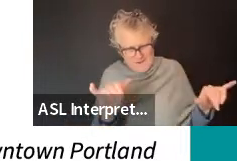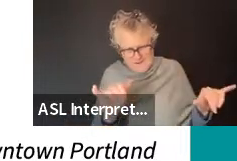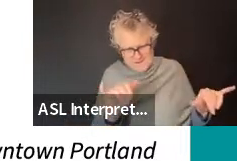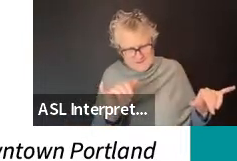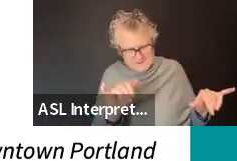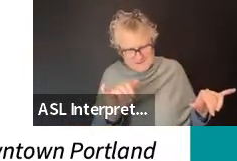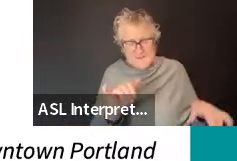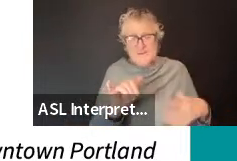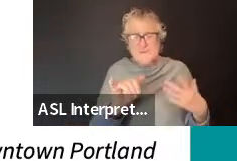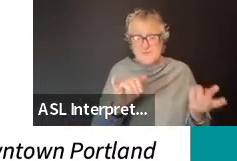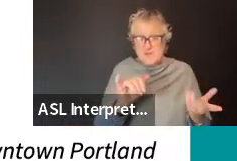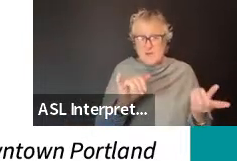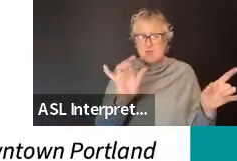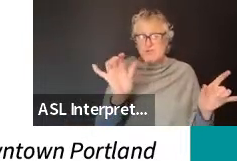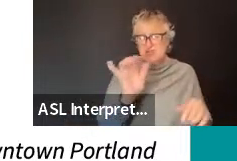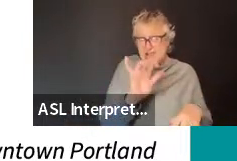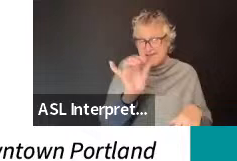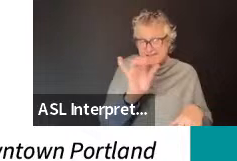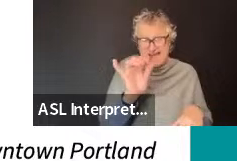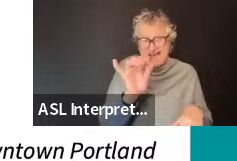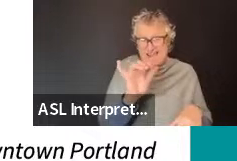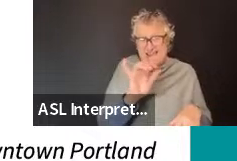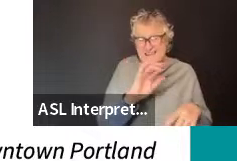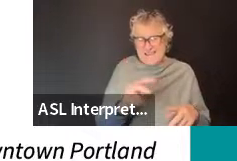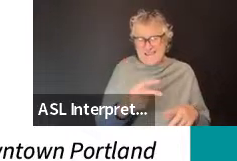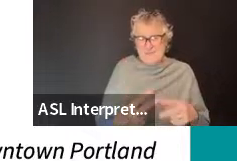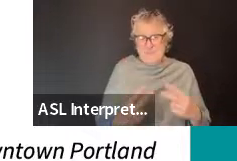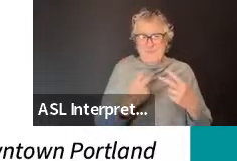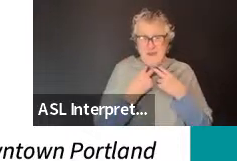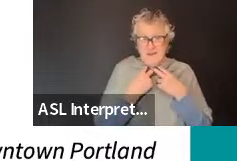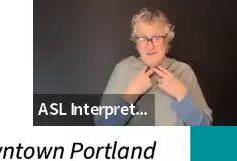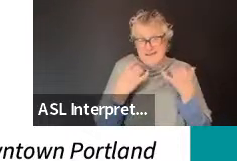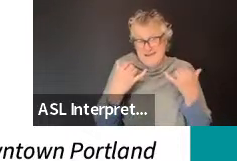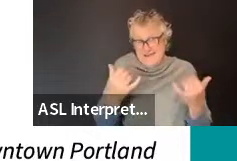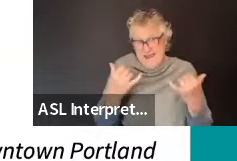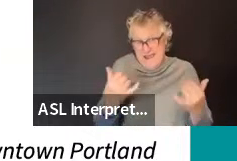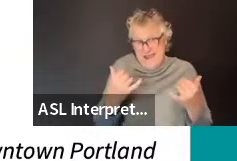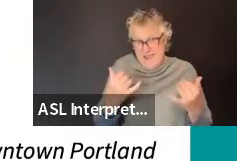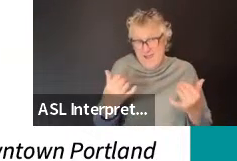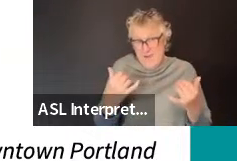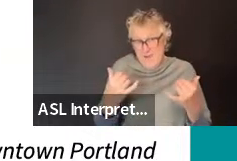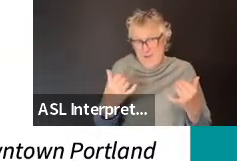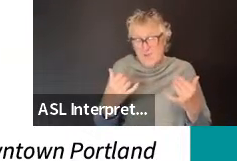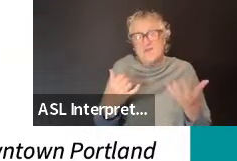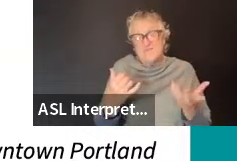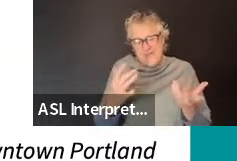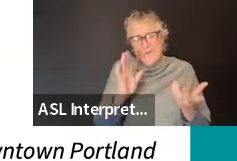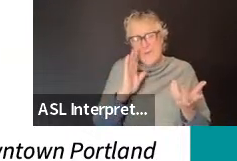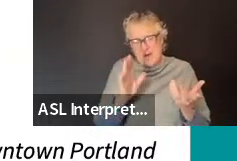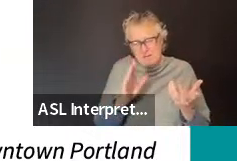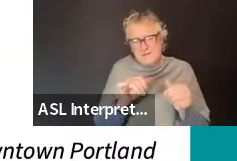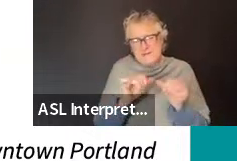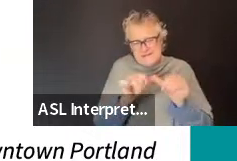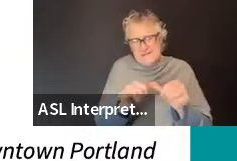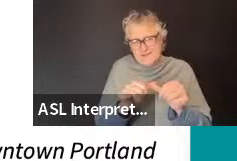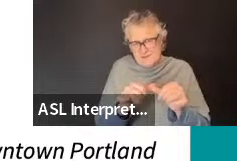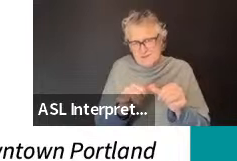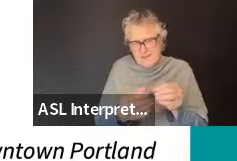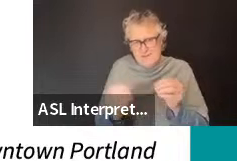I-405, that bottleneck will continue to grow in the future years.